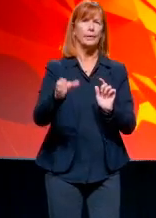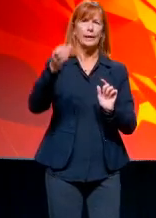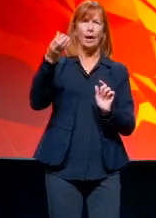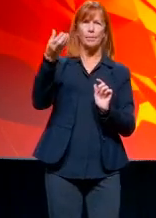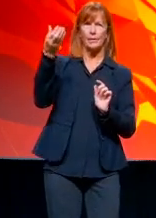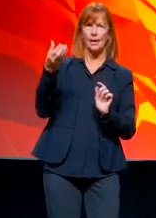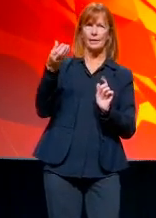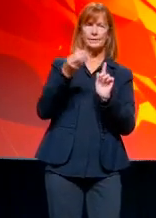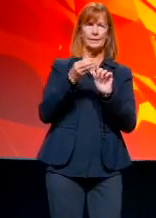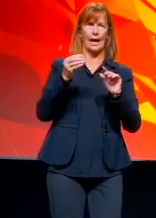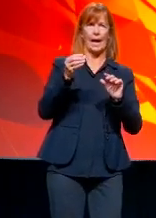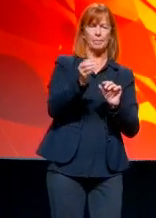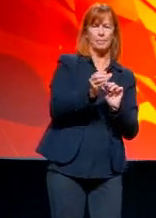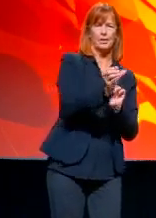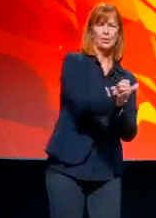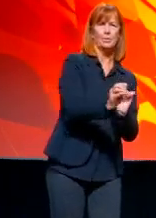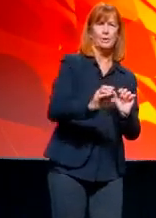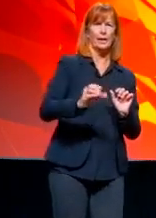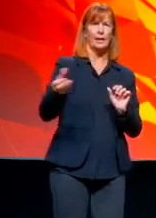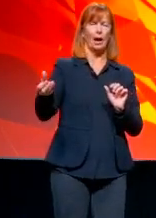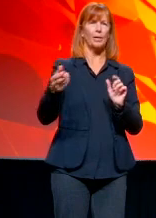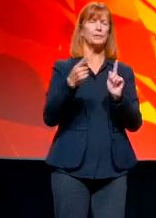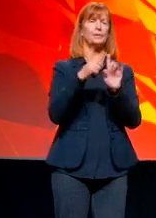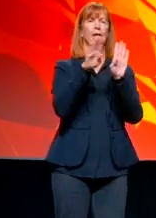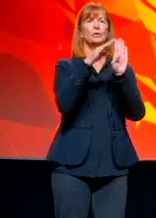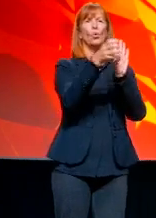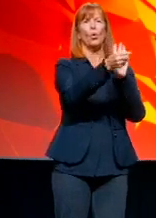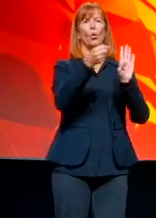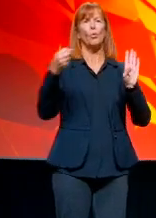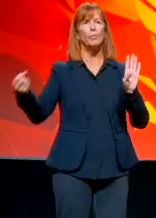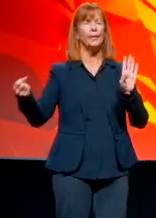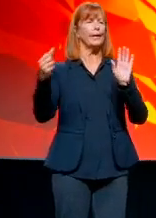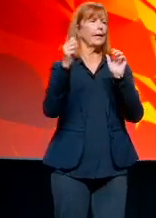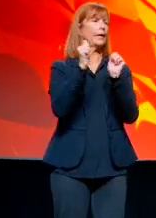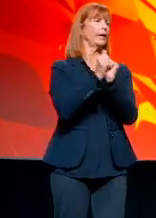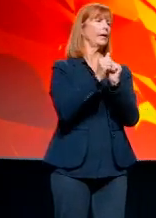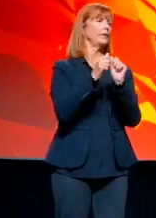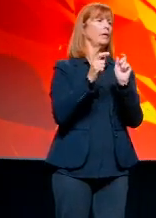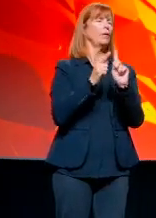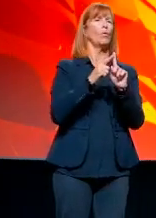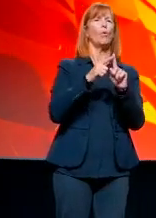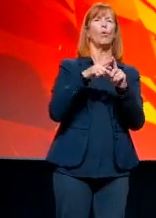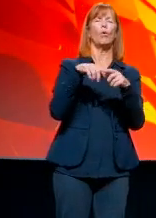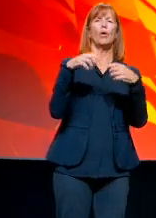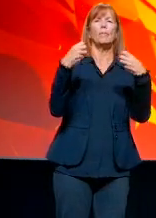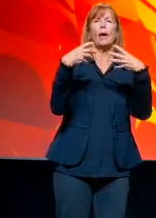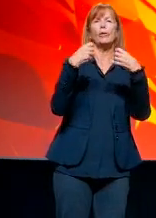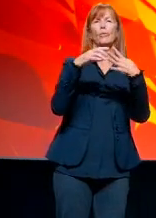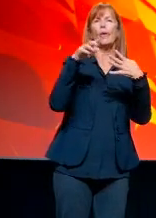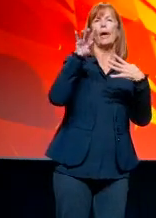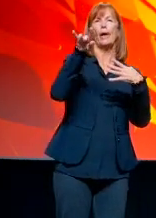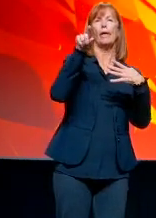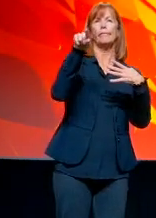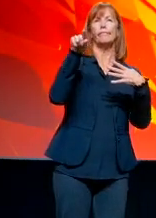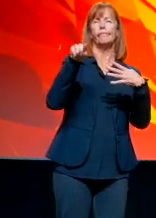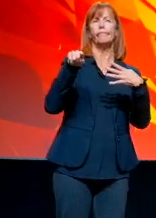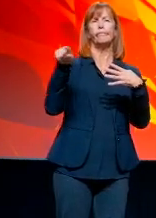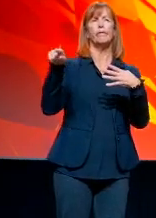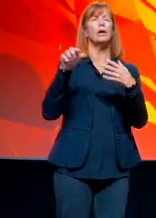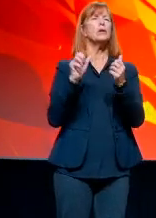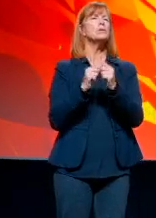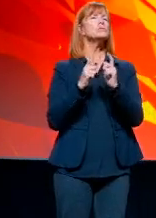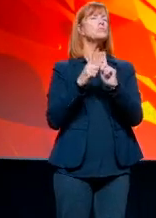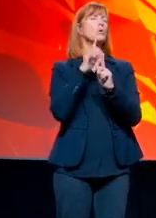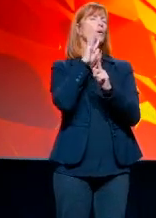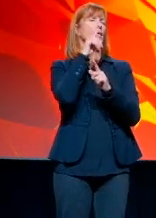manipulating articulate objects opening doors, twisting knobs and opening microwaves, pressing buttons, right? So we've been using this